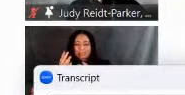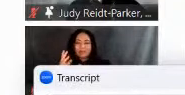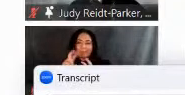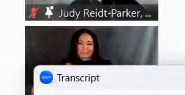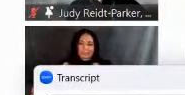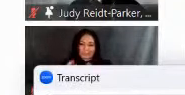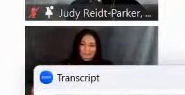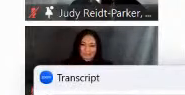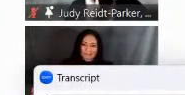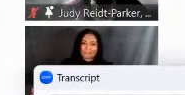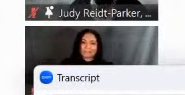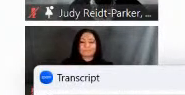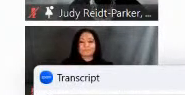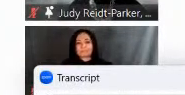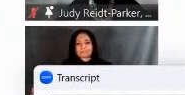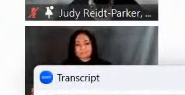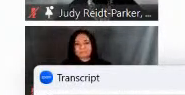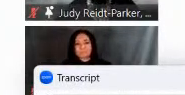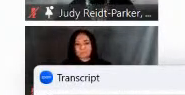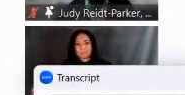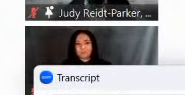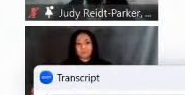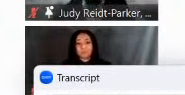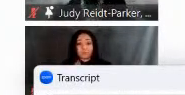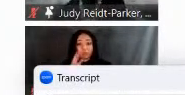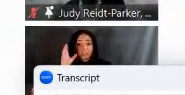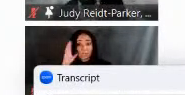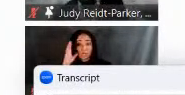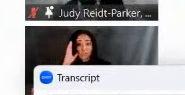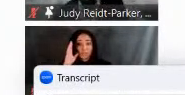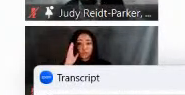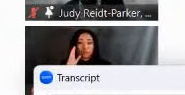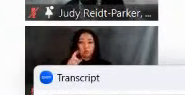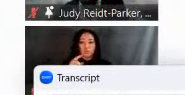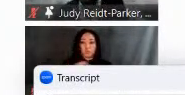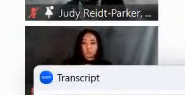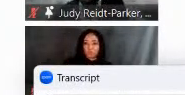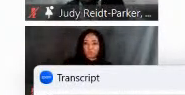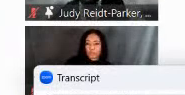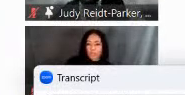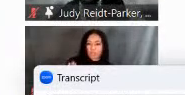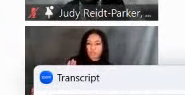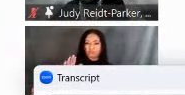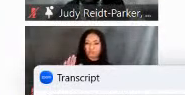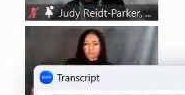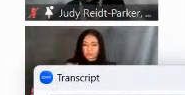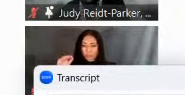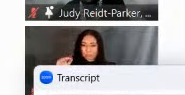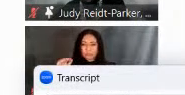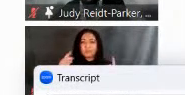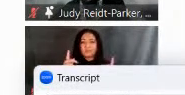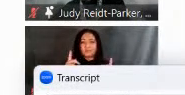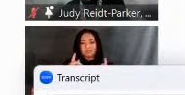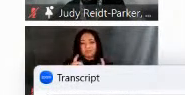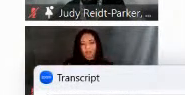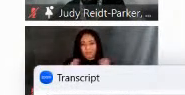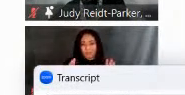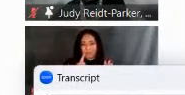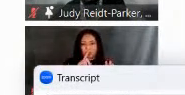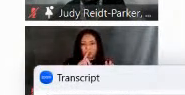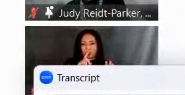So for adult to child ratios, there is obviously very large